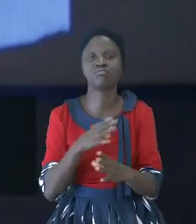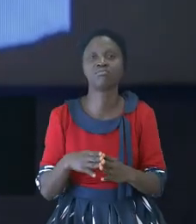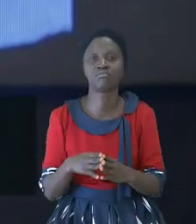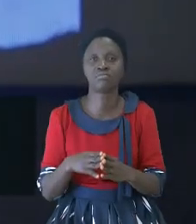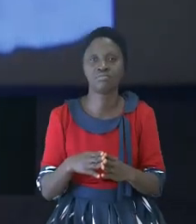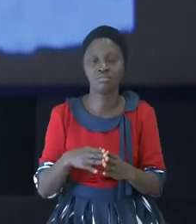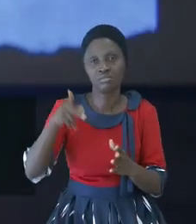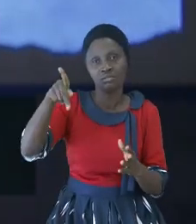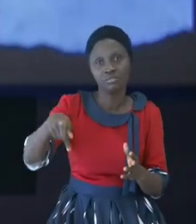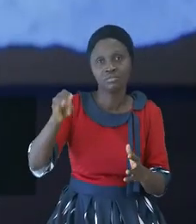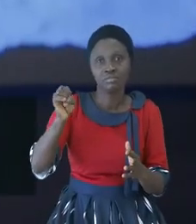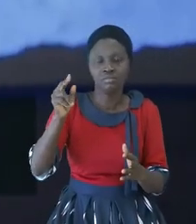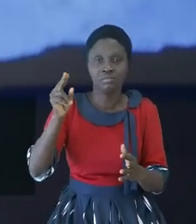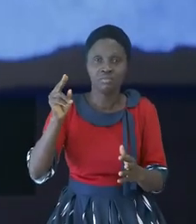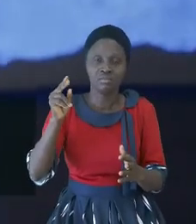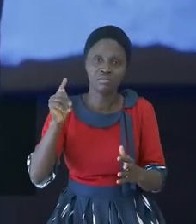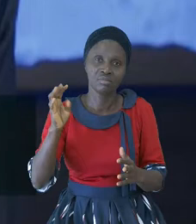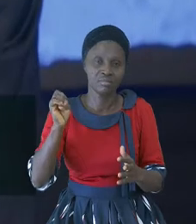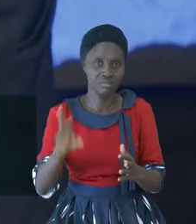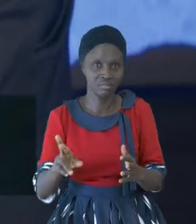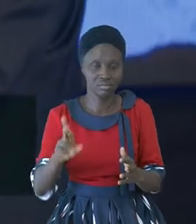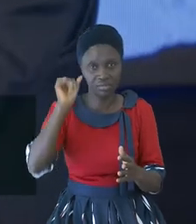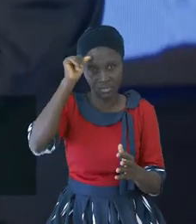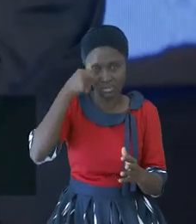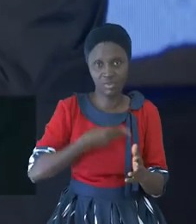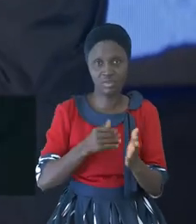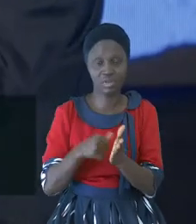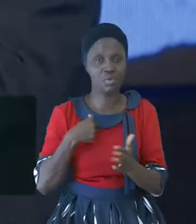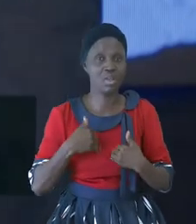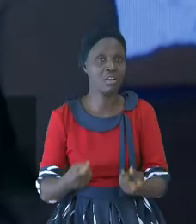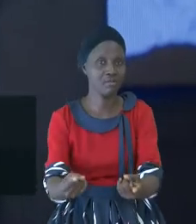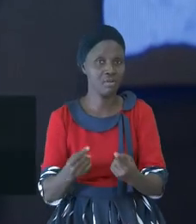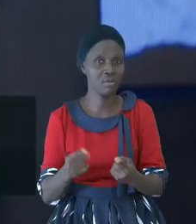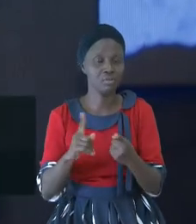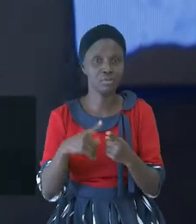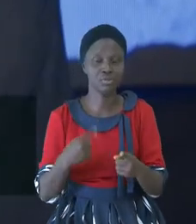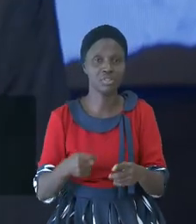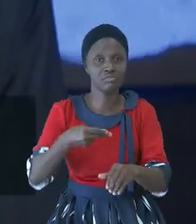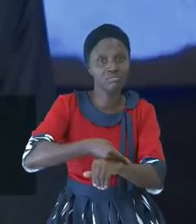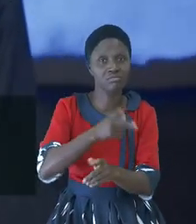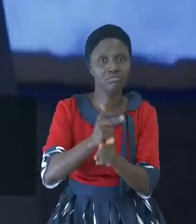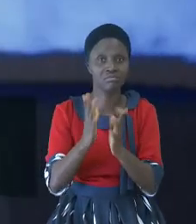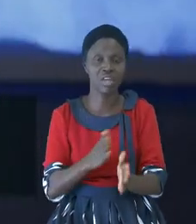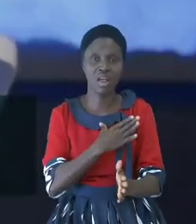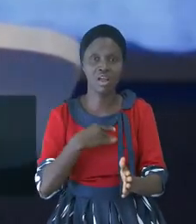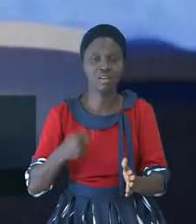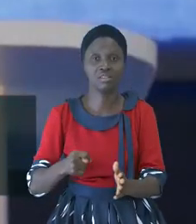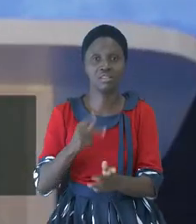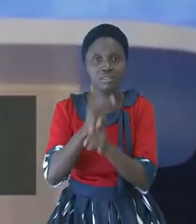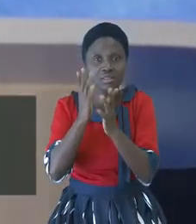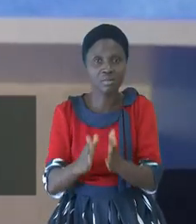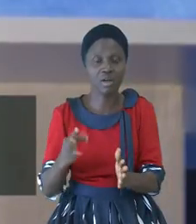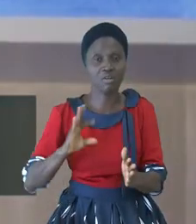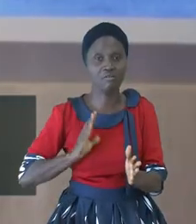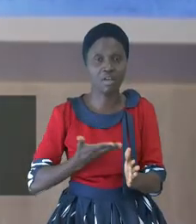reminds us that we have come to the shepherd and the bishop of our souls. He restores us.